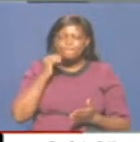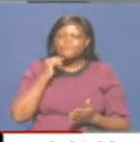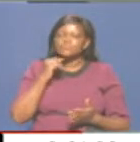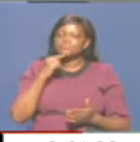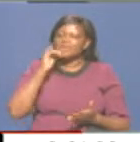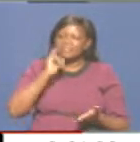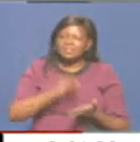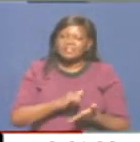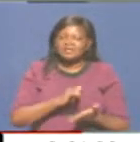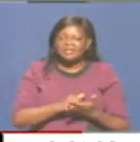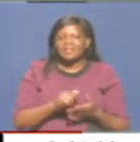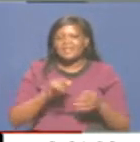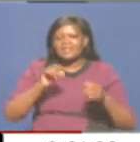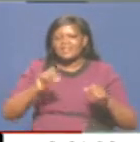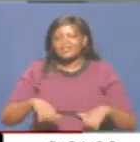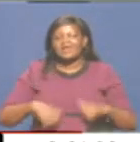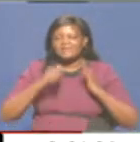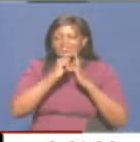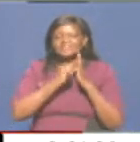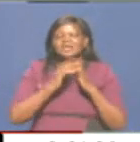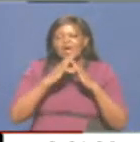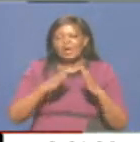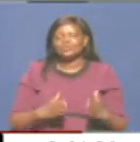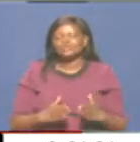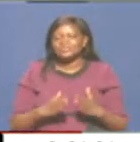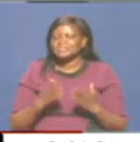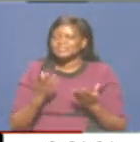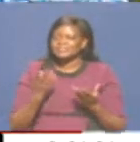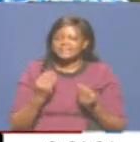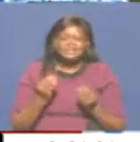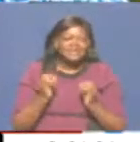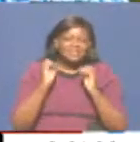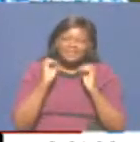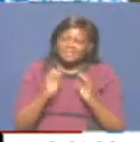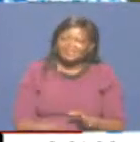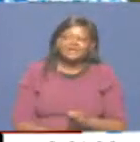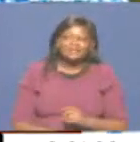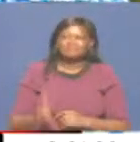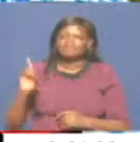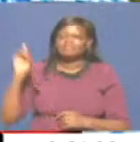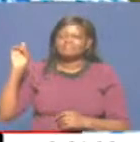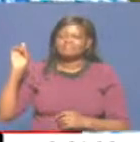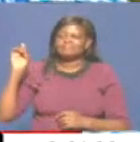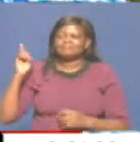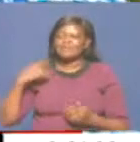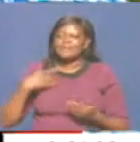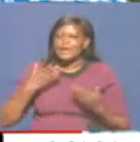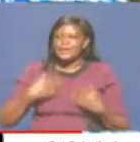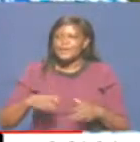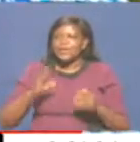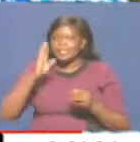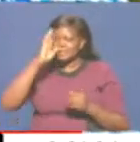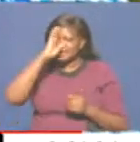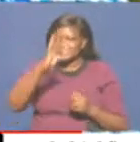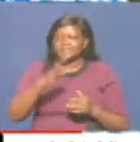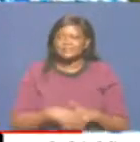life at State House was not that rosy after all. Take a look. I was born on Sunday,